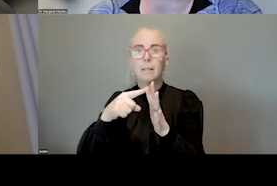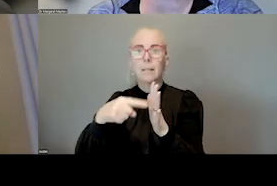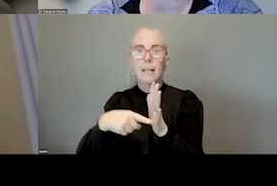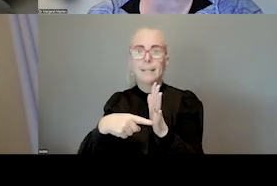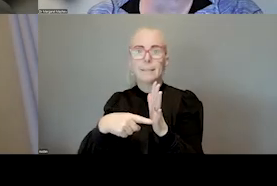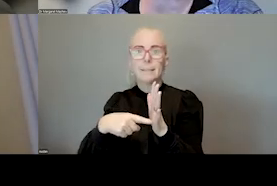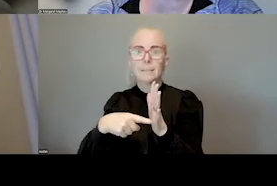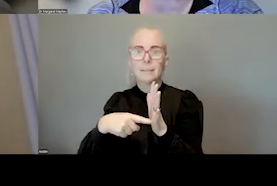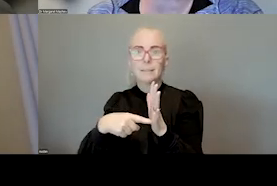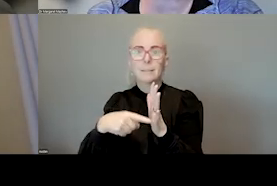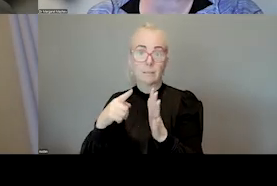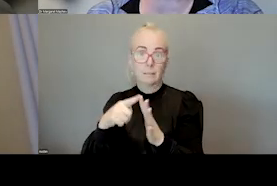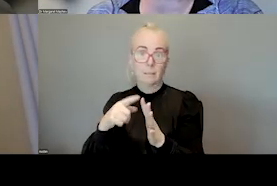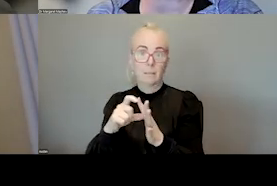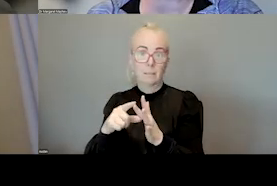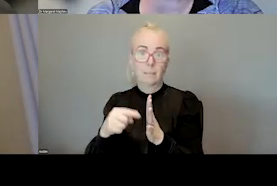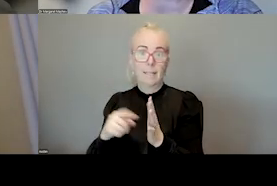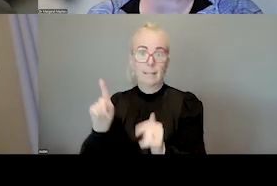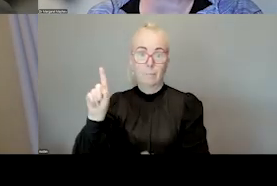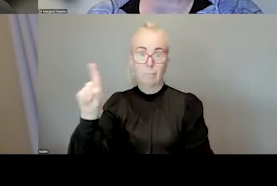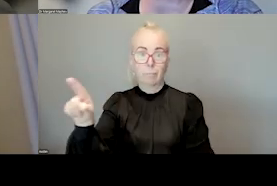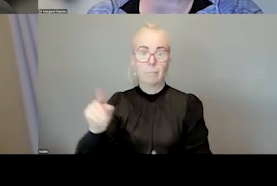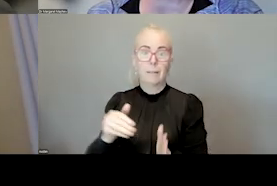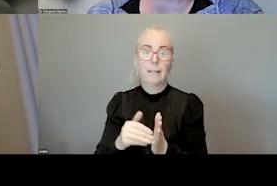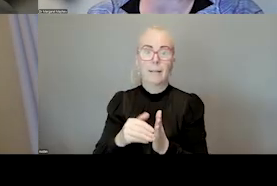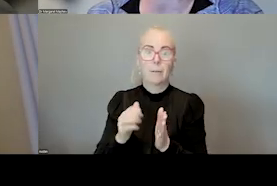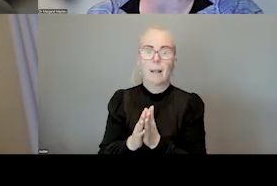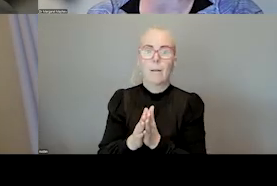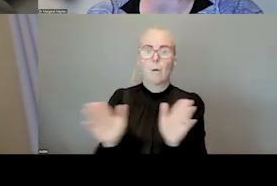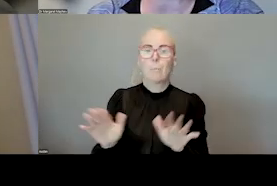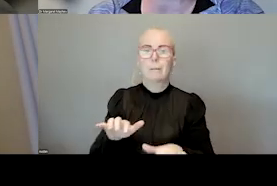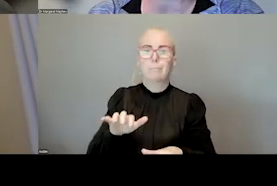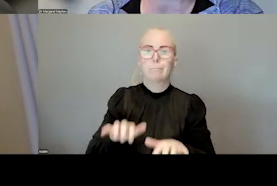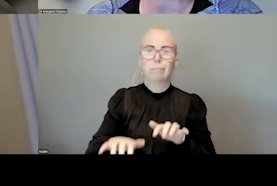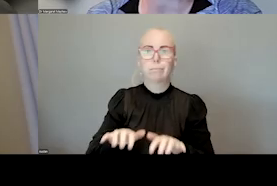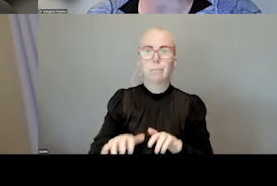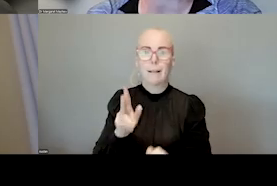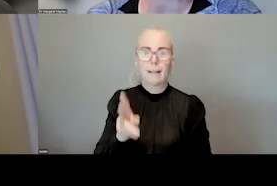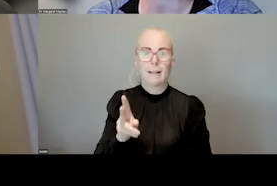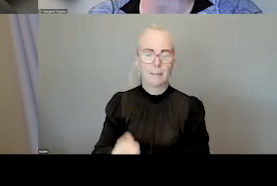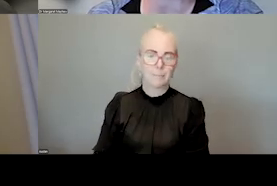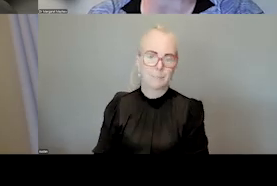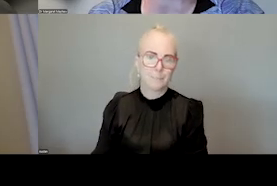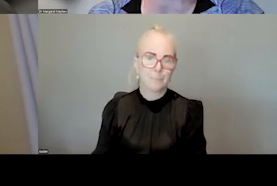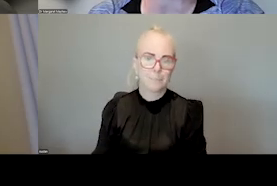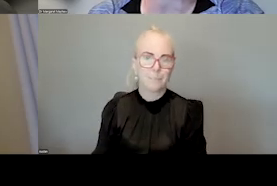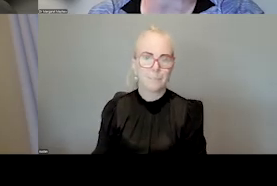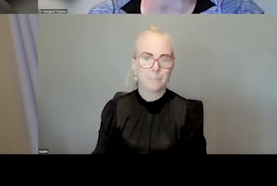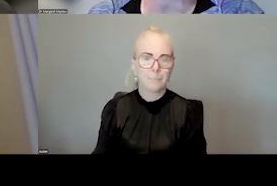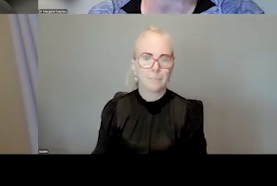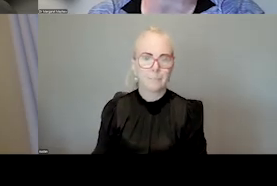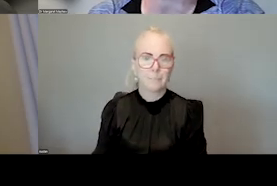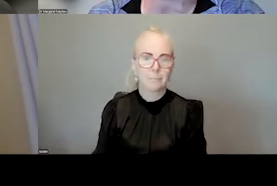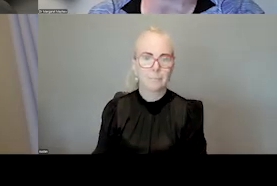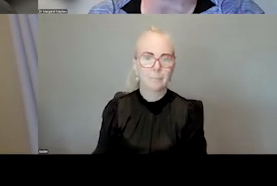for a second, and then we click edit. And again, we'll go loading sign Mhm.